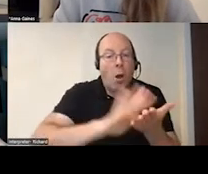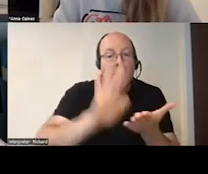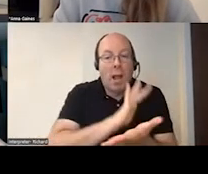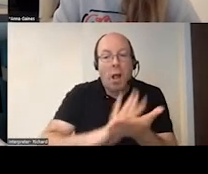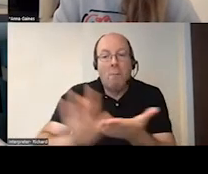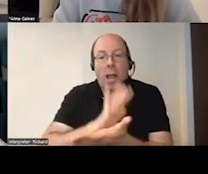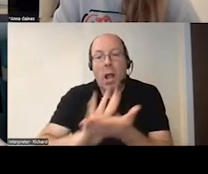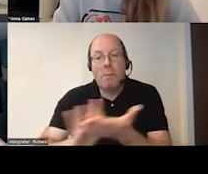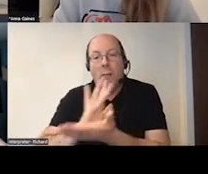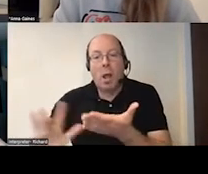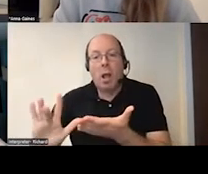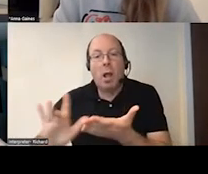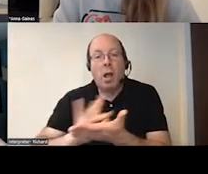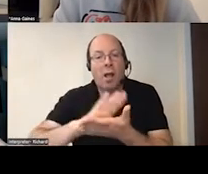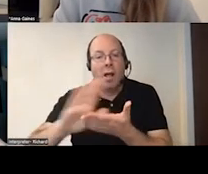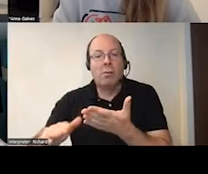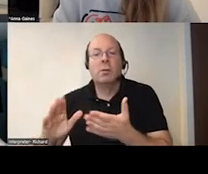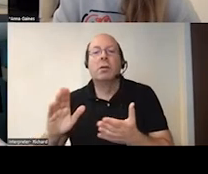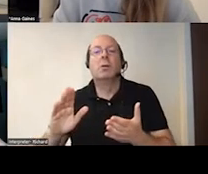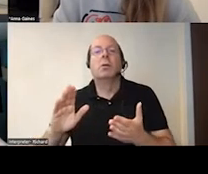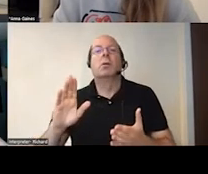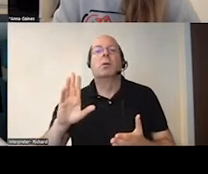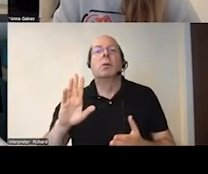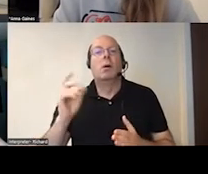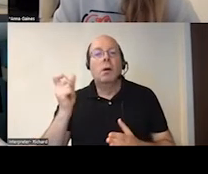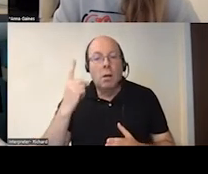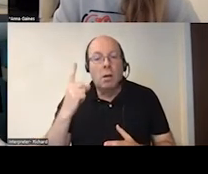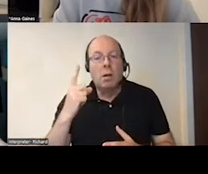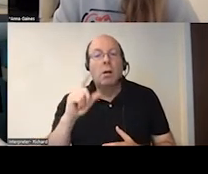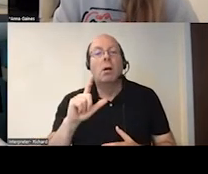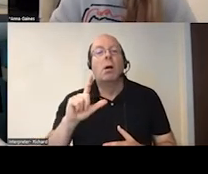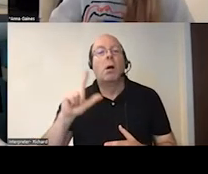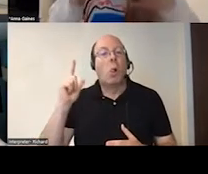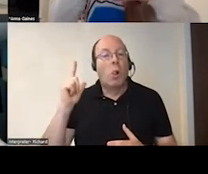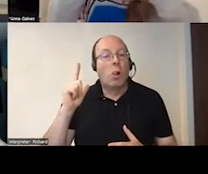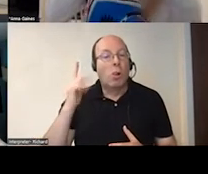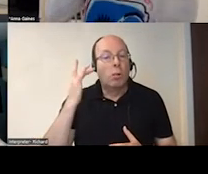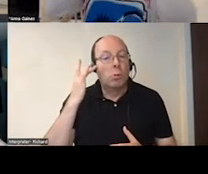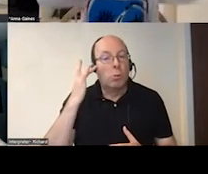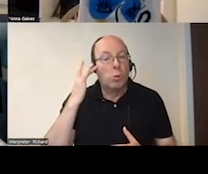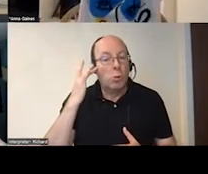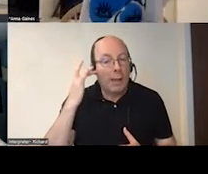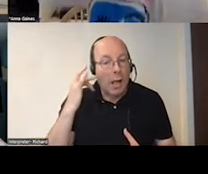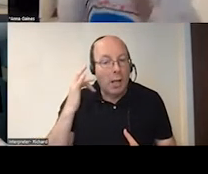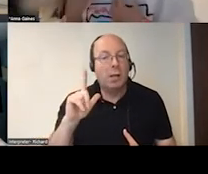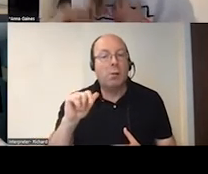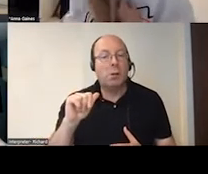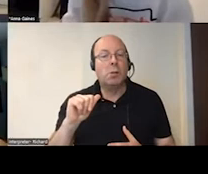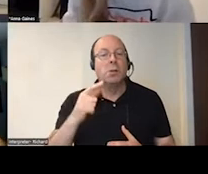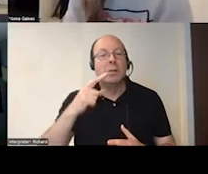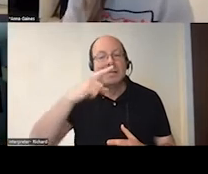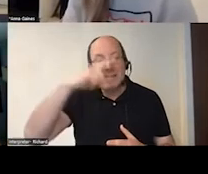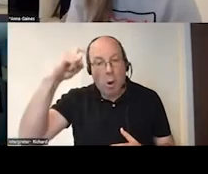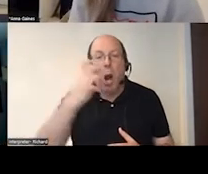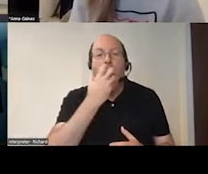And then obviously with Los Angeles being so hot in the summer, and we weren't in business for a full year, we didn't